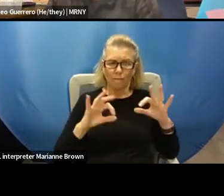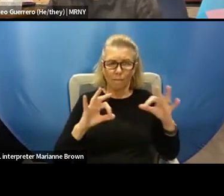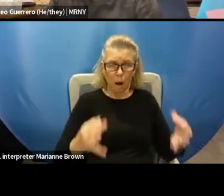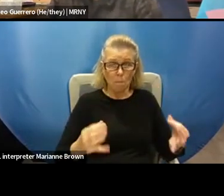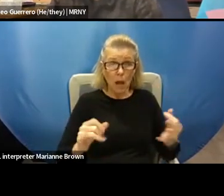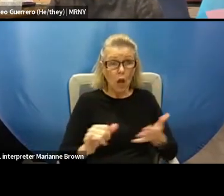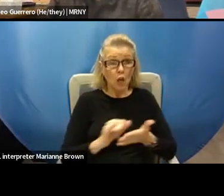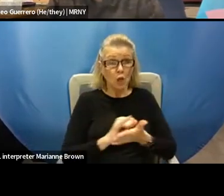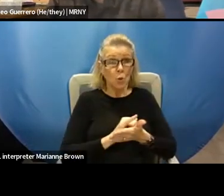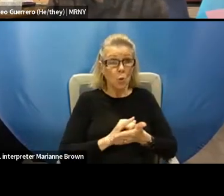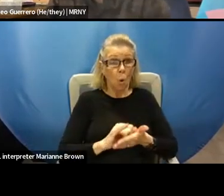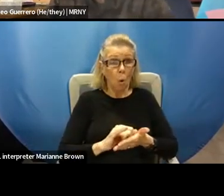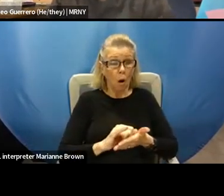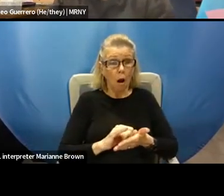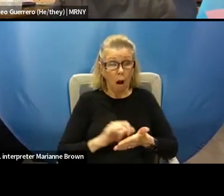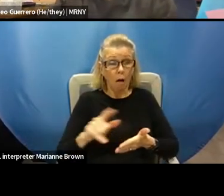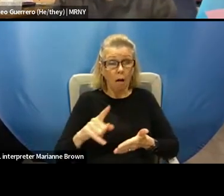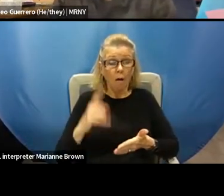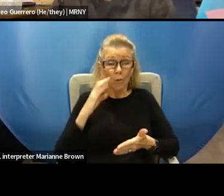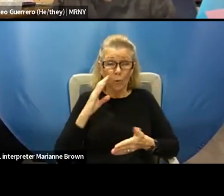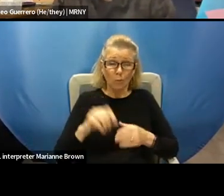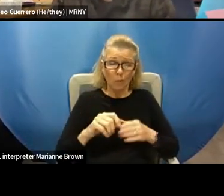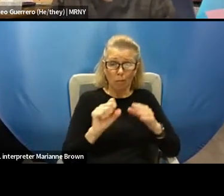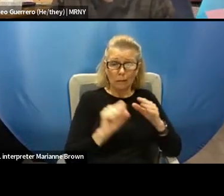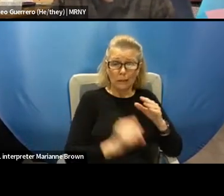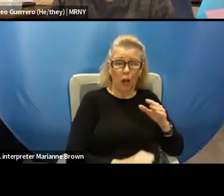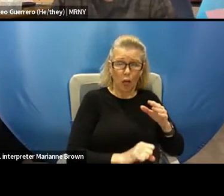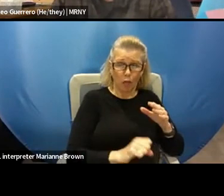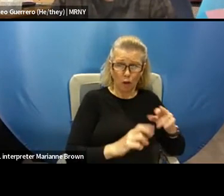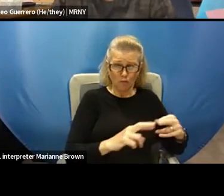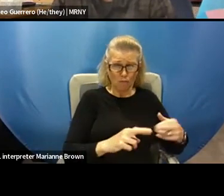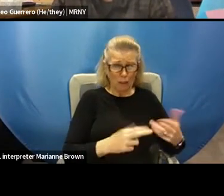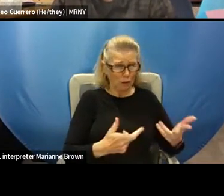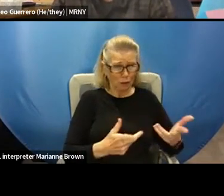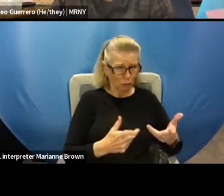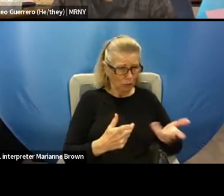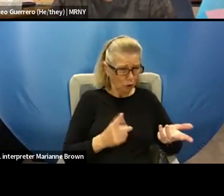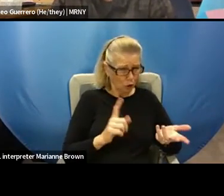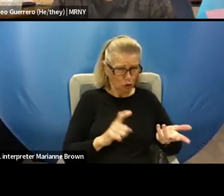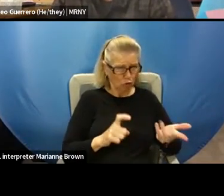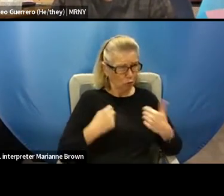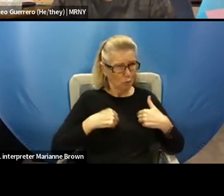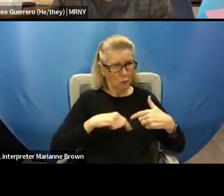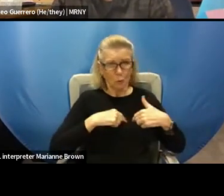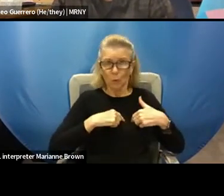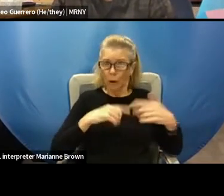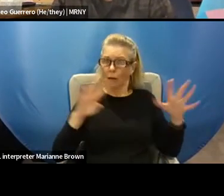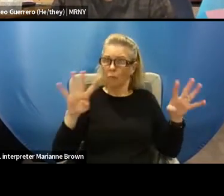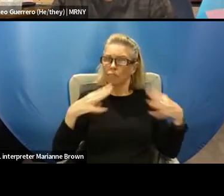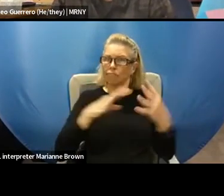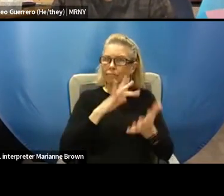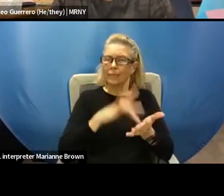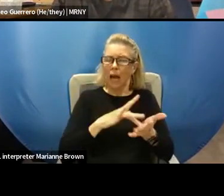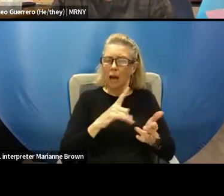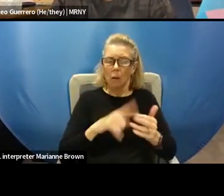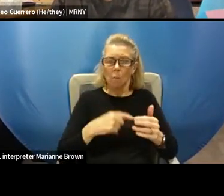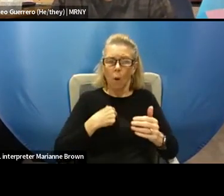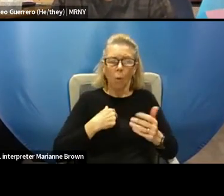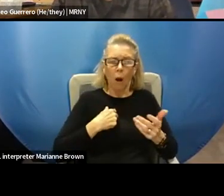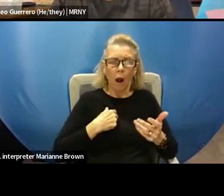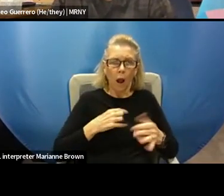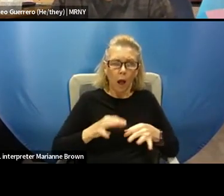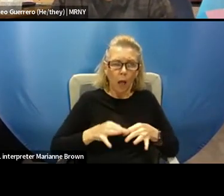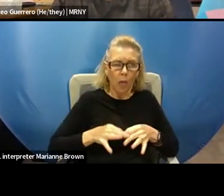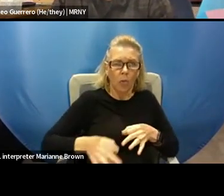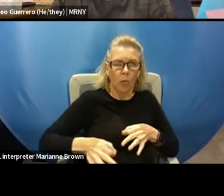state closest to the southern region, we're dragging our feet. Here we are at Trans Day of Visibility, and